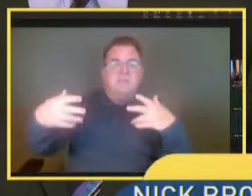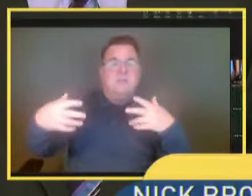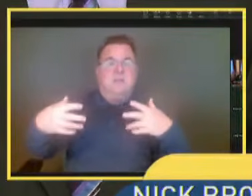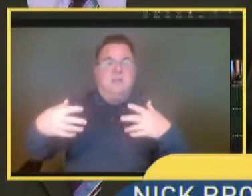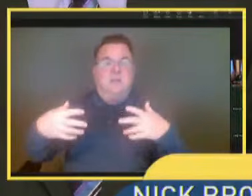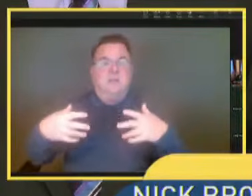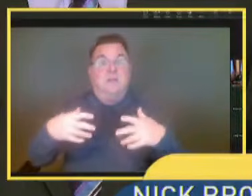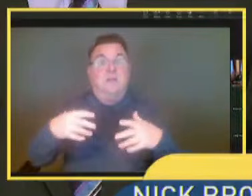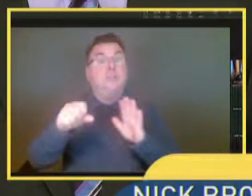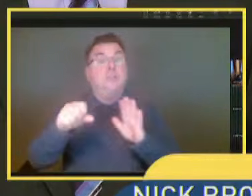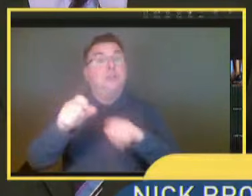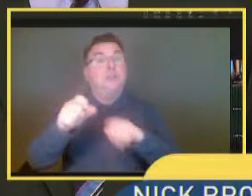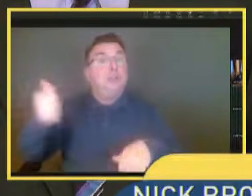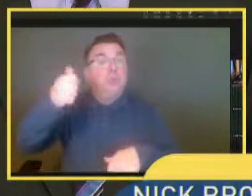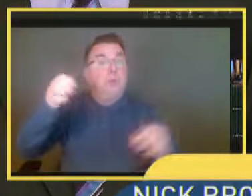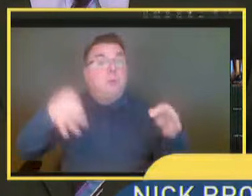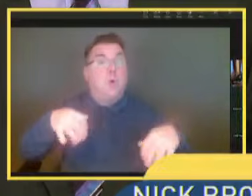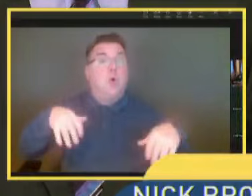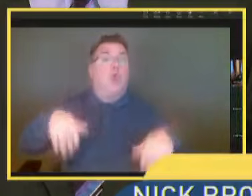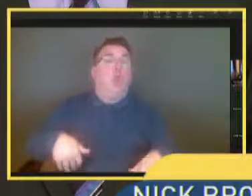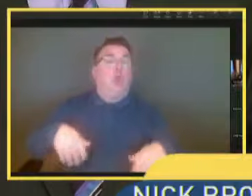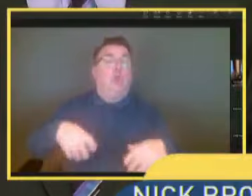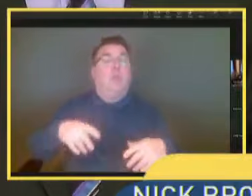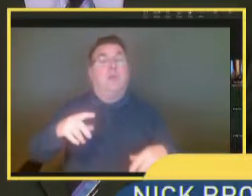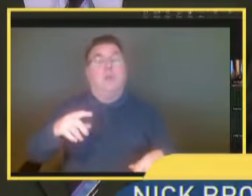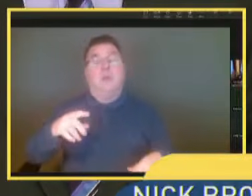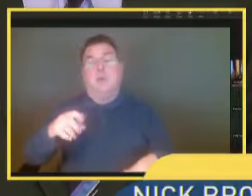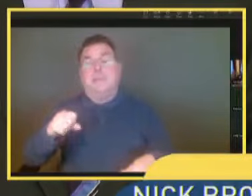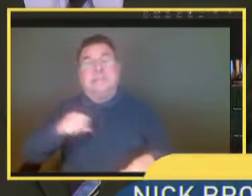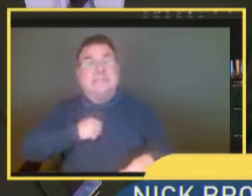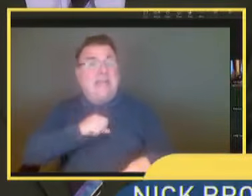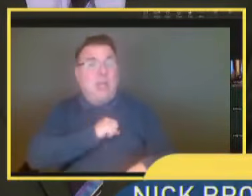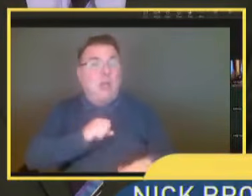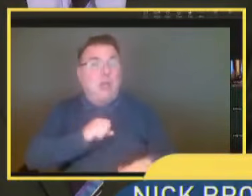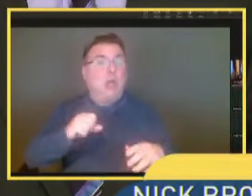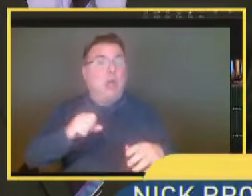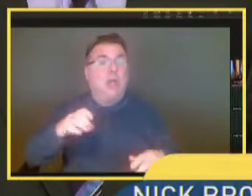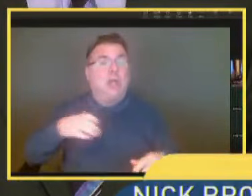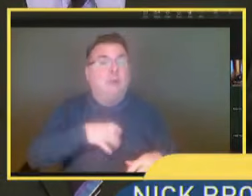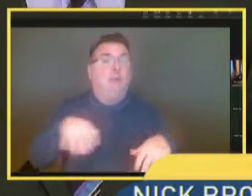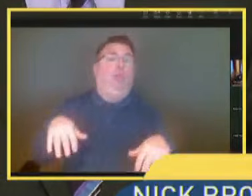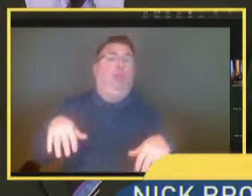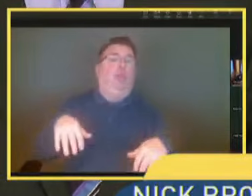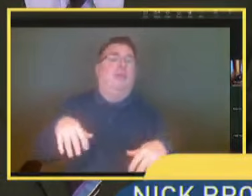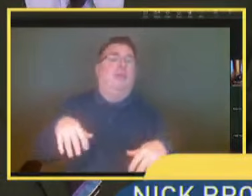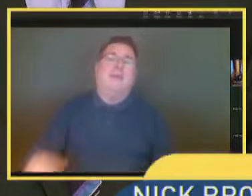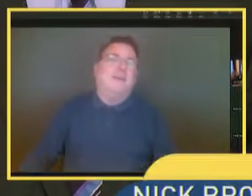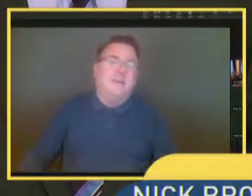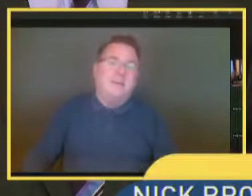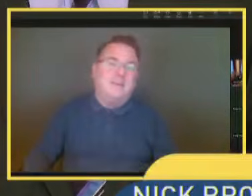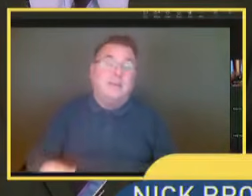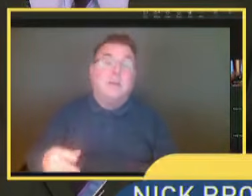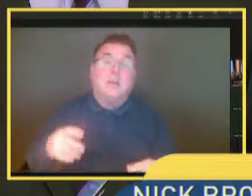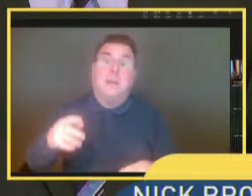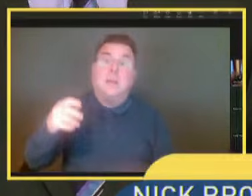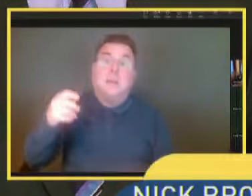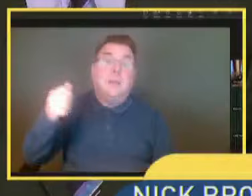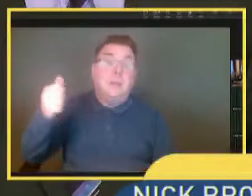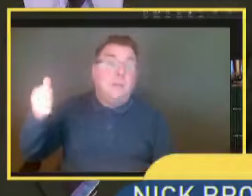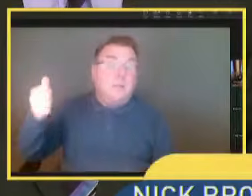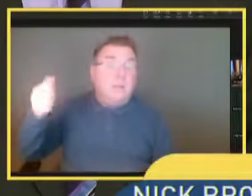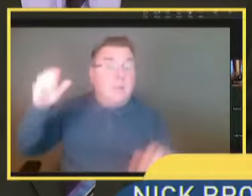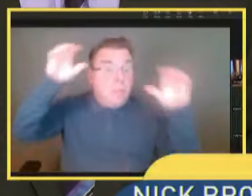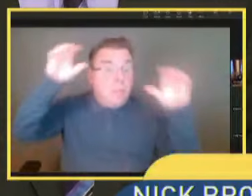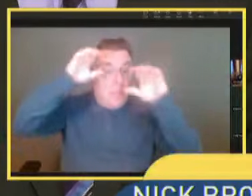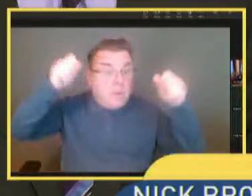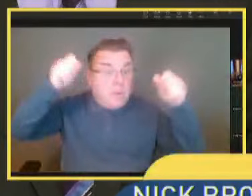pliant. Other branches of government do not get a free pass here, not when the executive branch is governing by